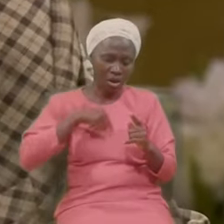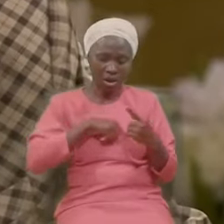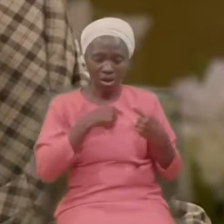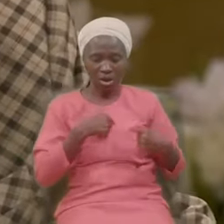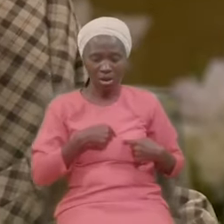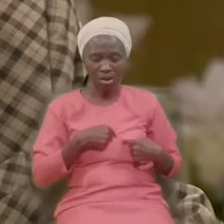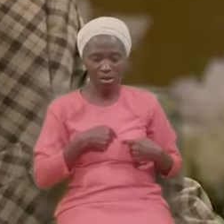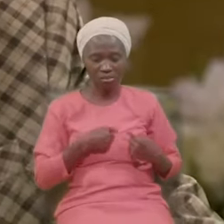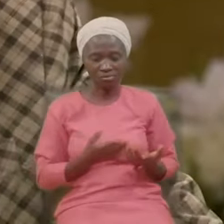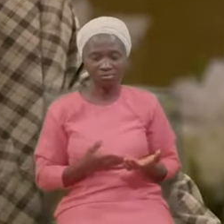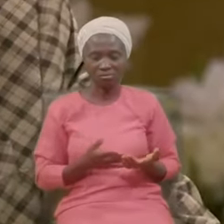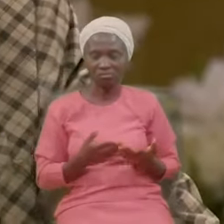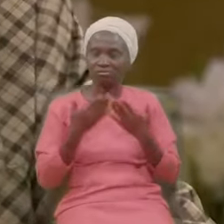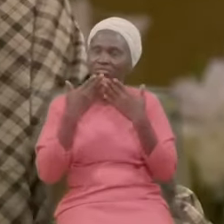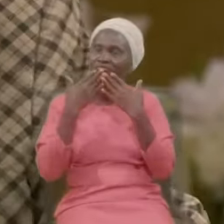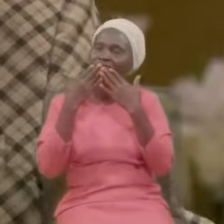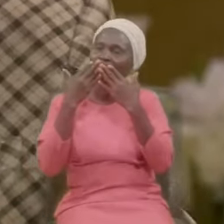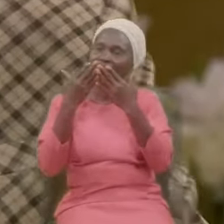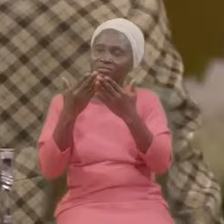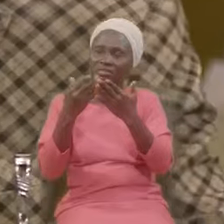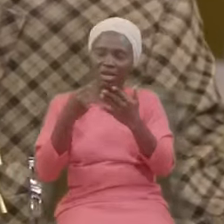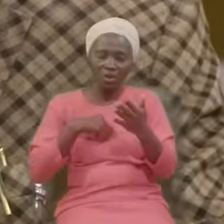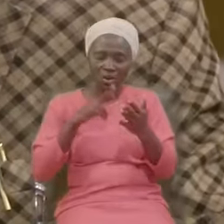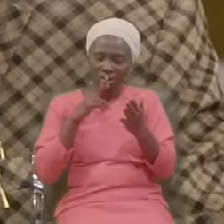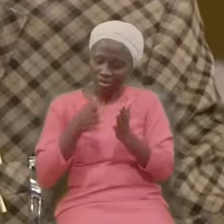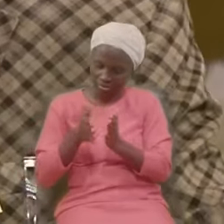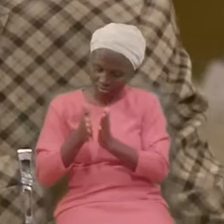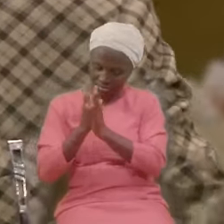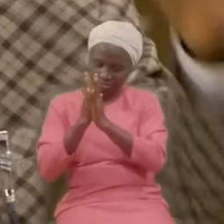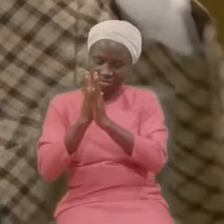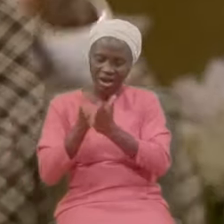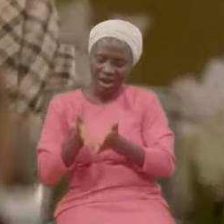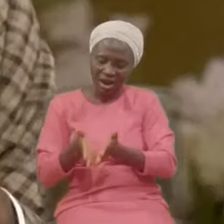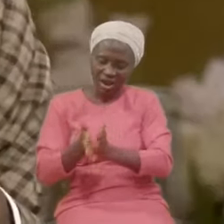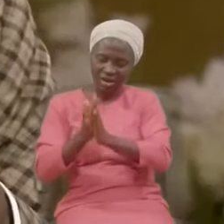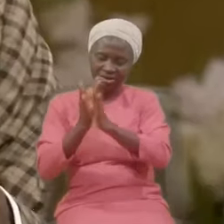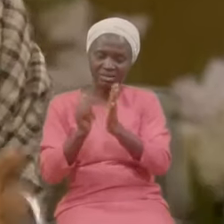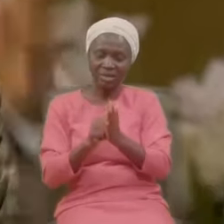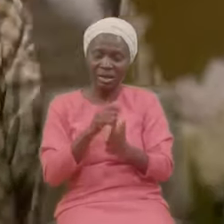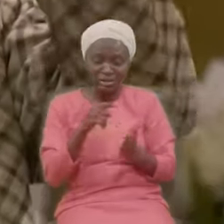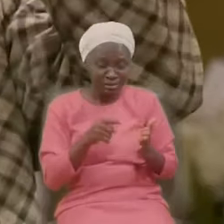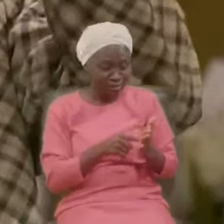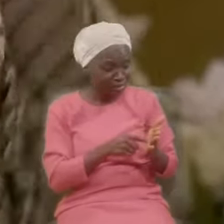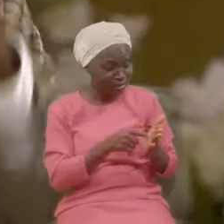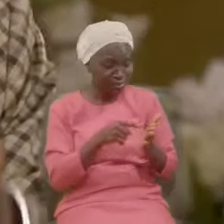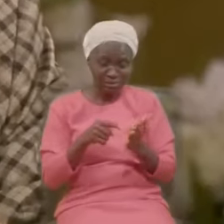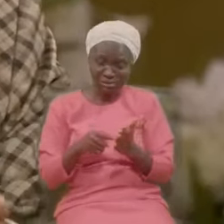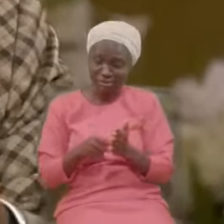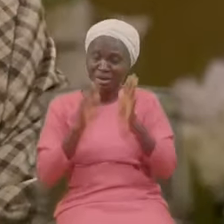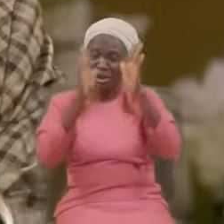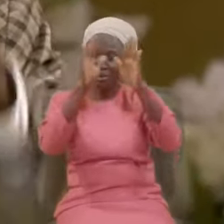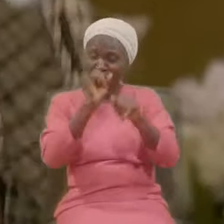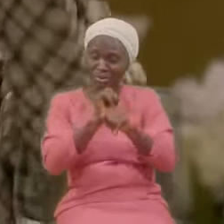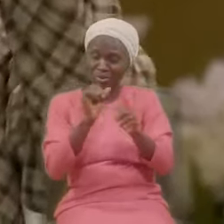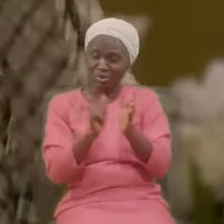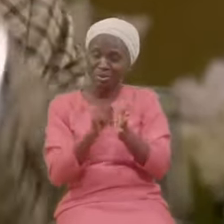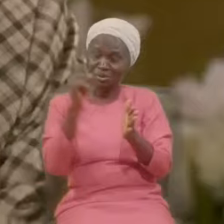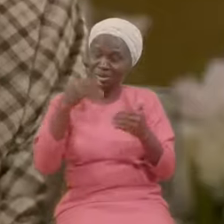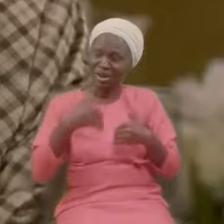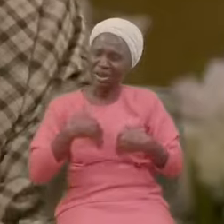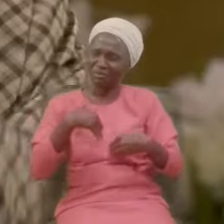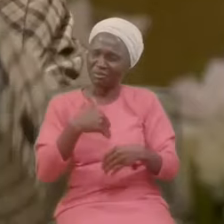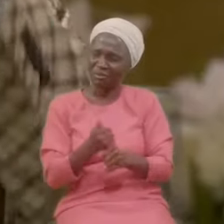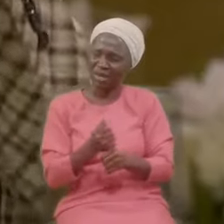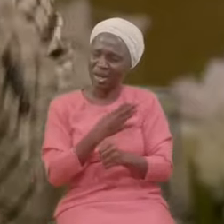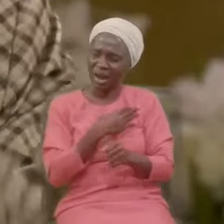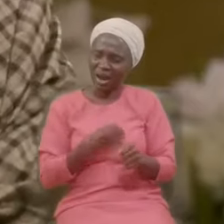you. We are asking, Lord, that these miracles you have made and